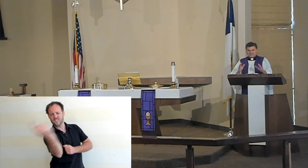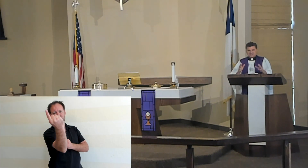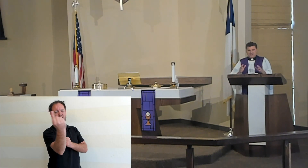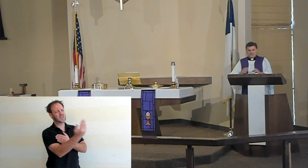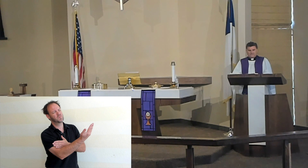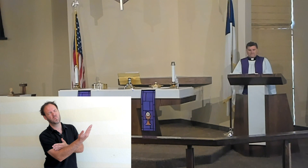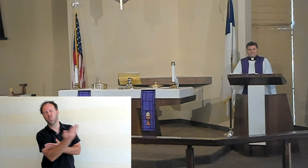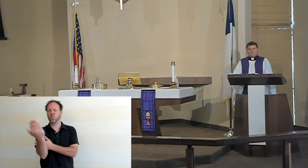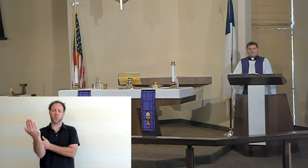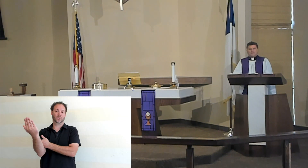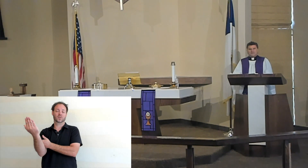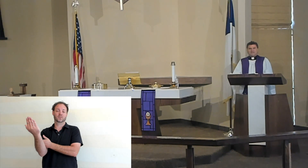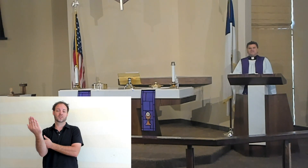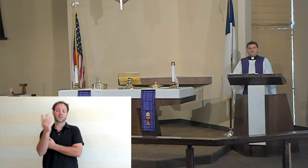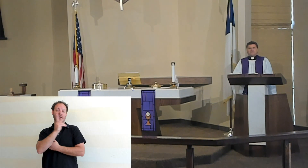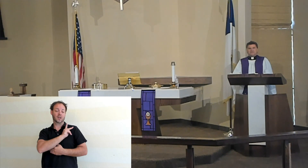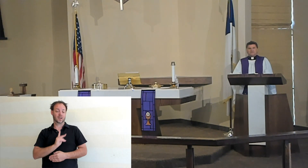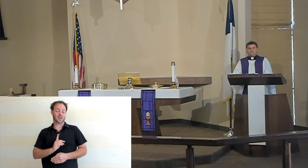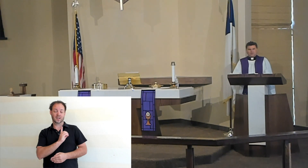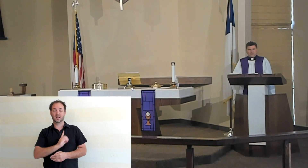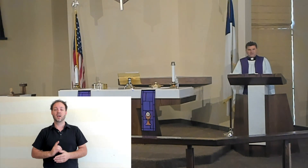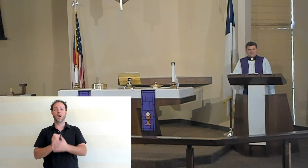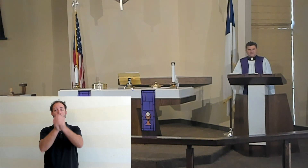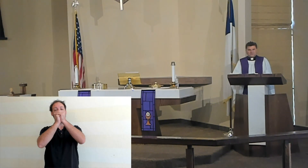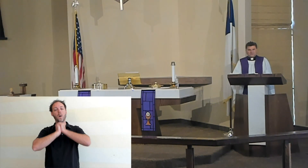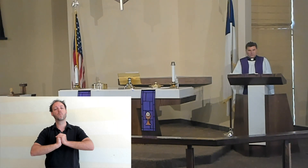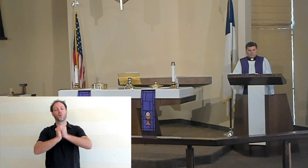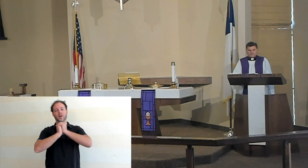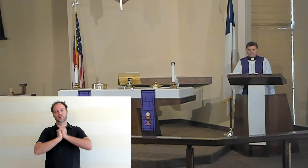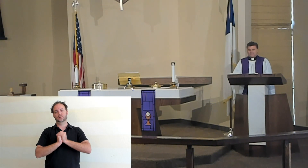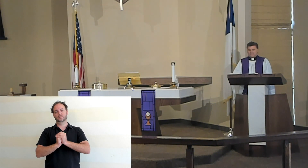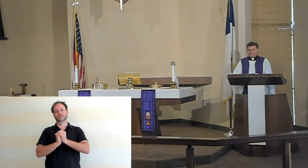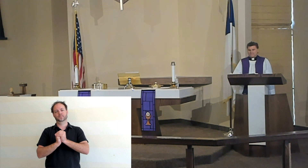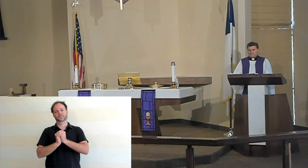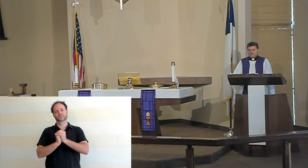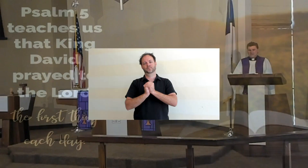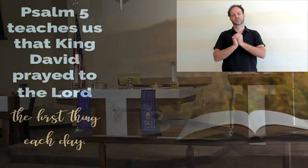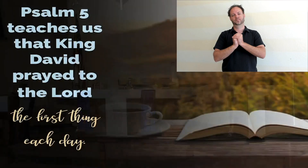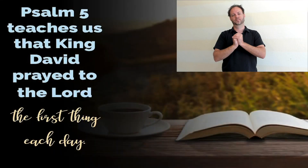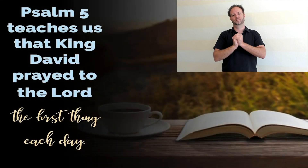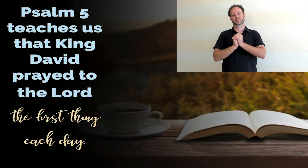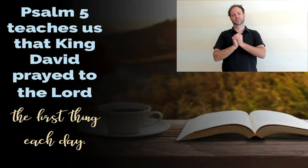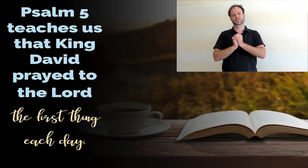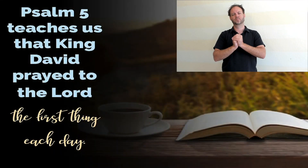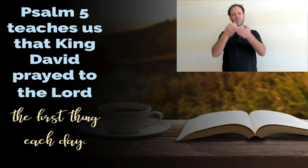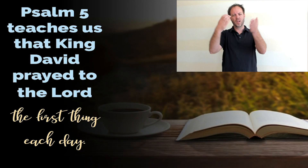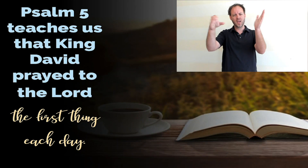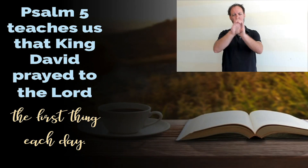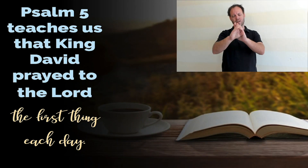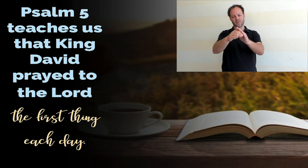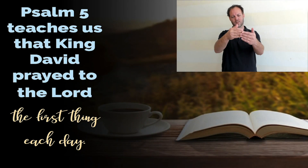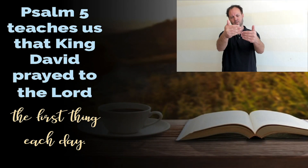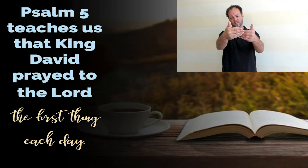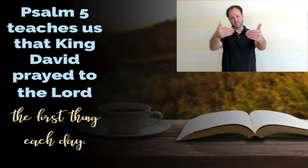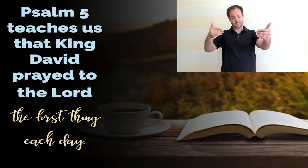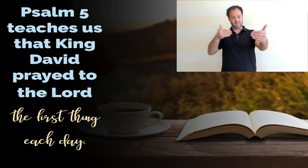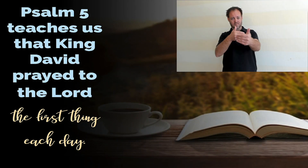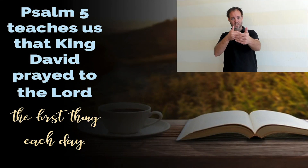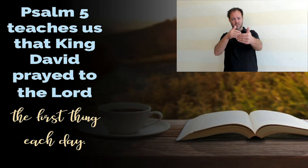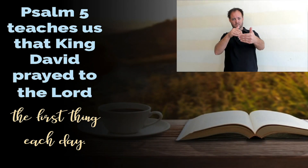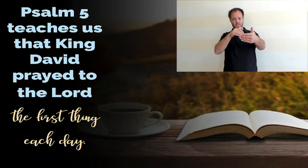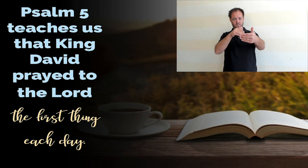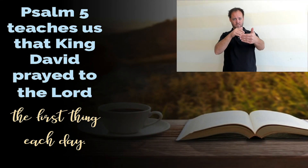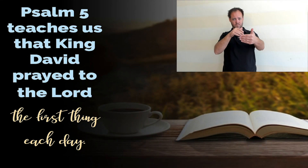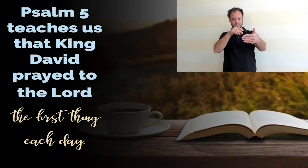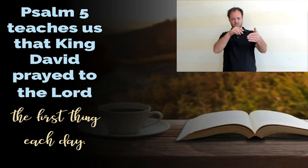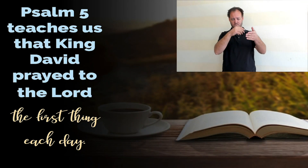each day, King David prayed to the Lord. The image behind the phrase laying his